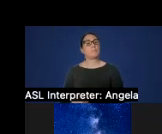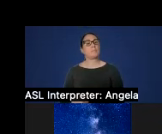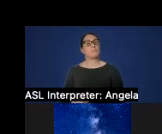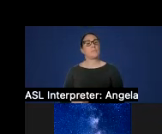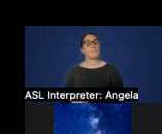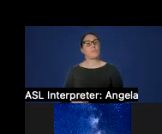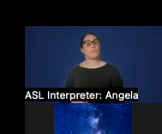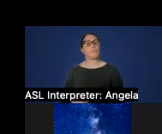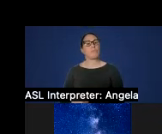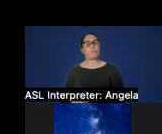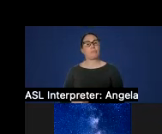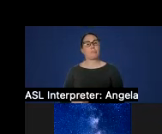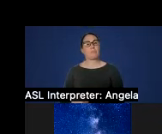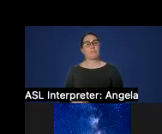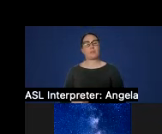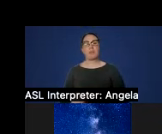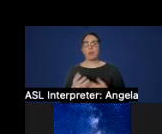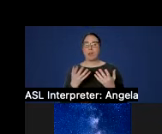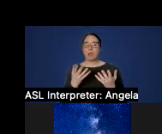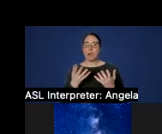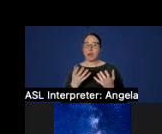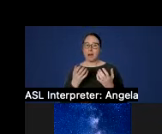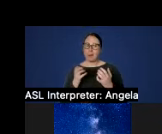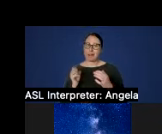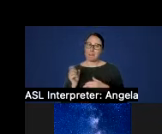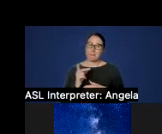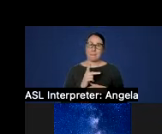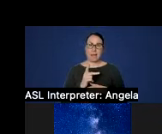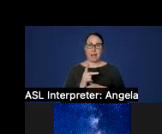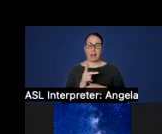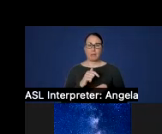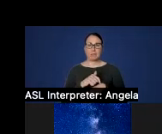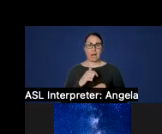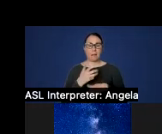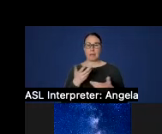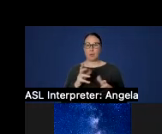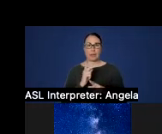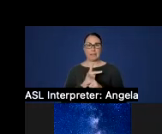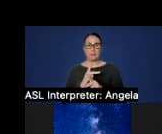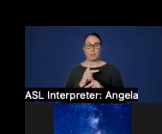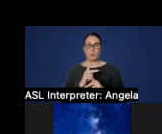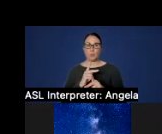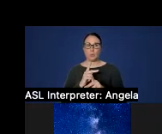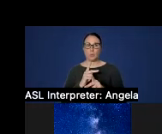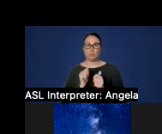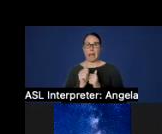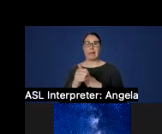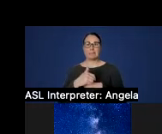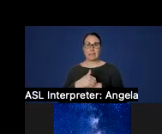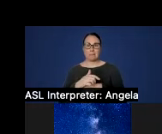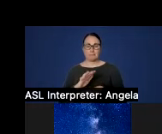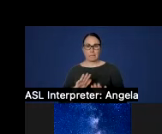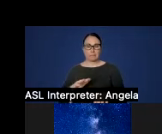I know I want to kind of get back on track with time. I don't want to keep you guys late. And so some of these areas, if I go too fast